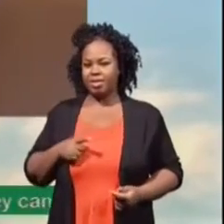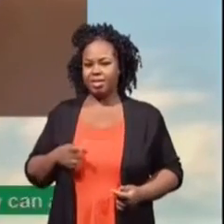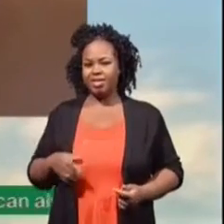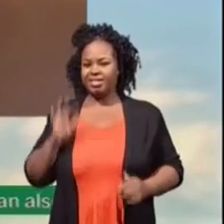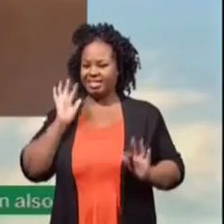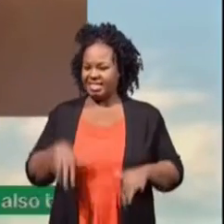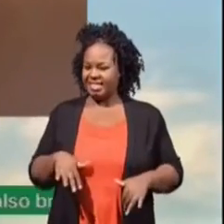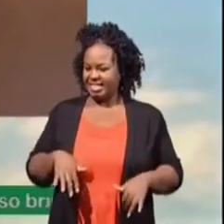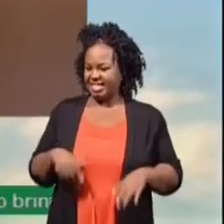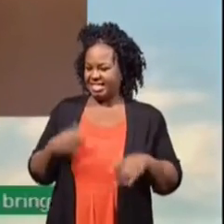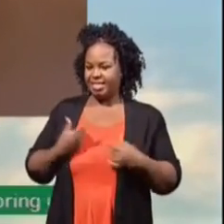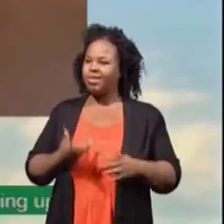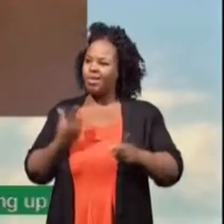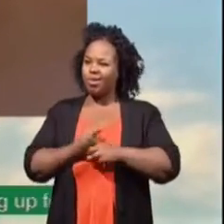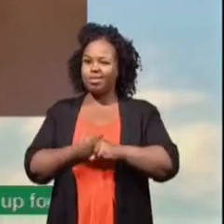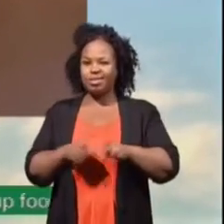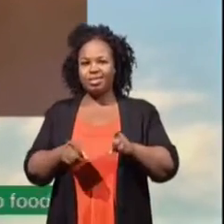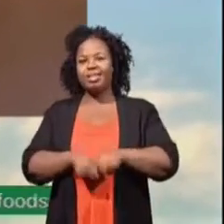element. Yes,